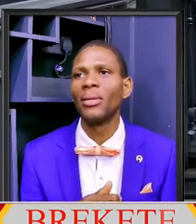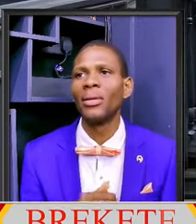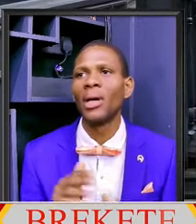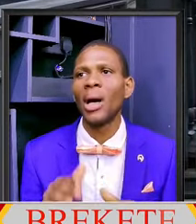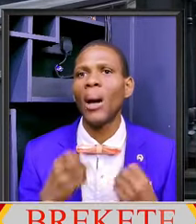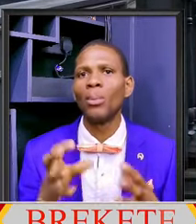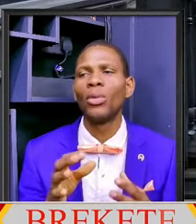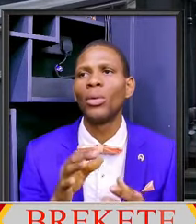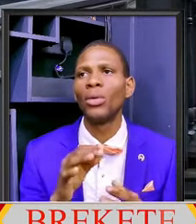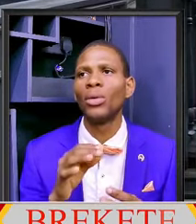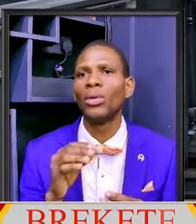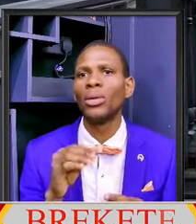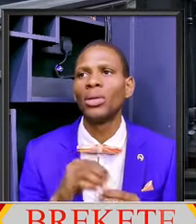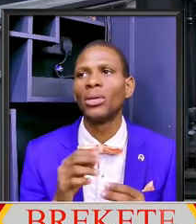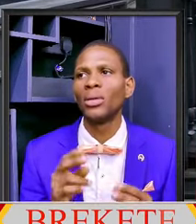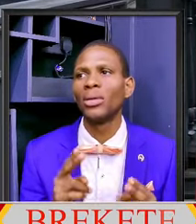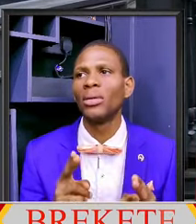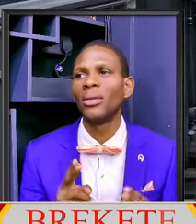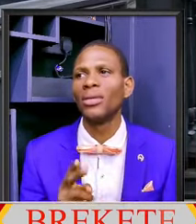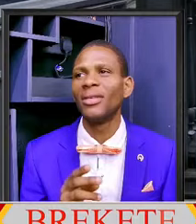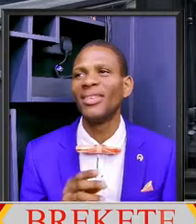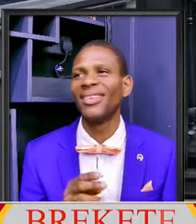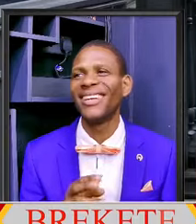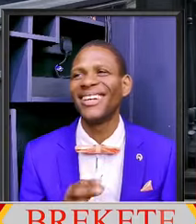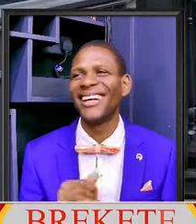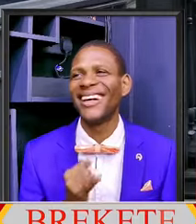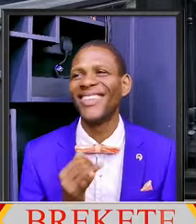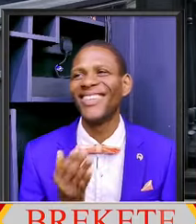How much in a hurry are you to go back, madam?